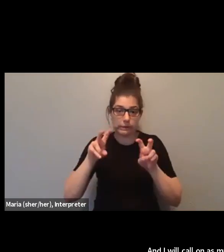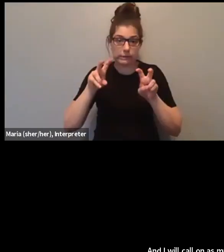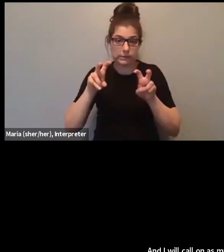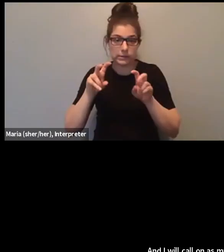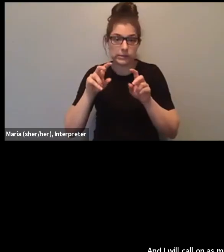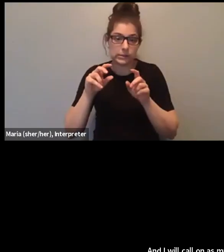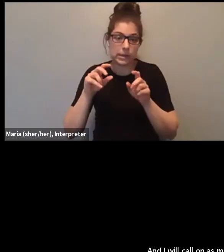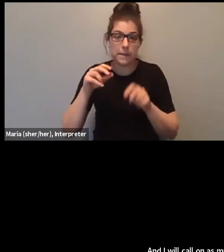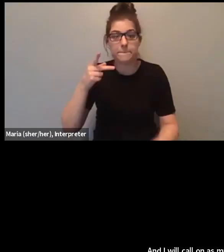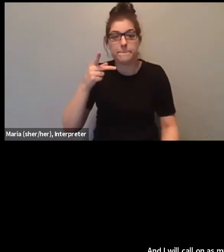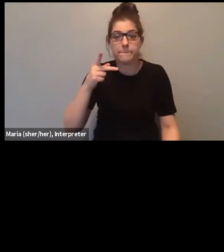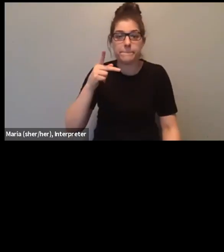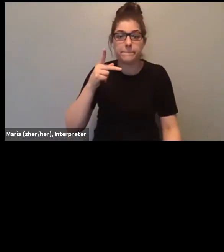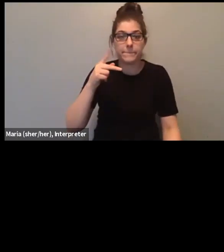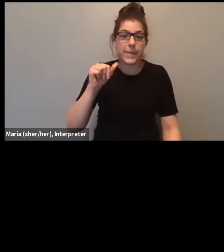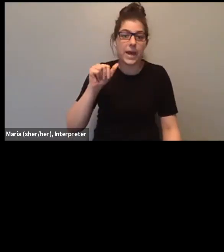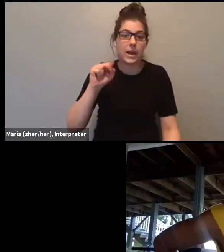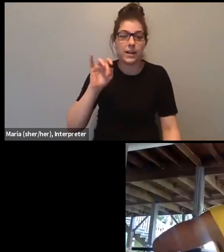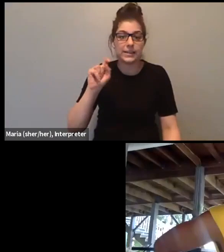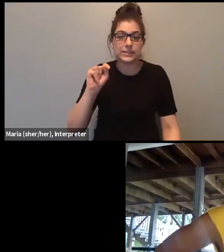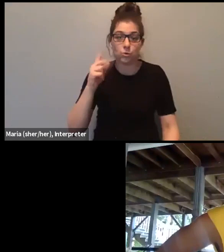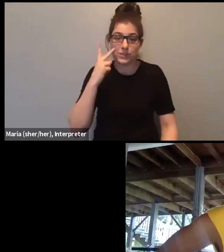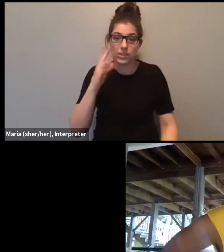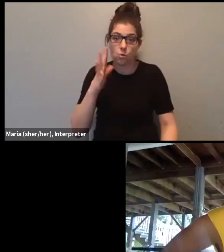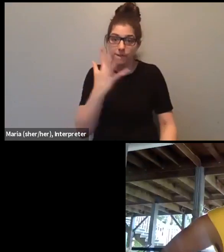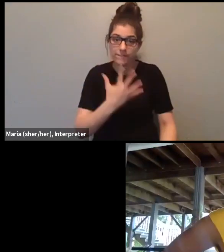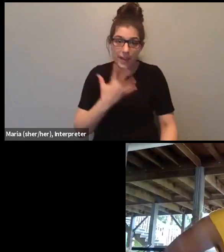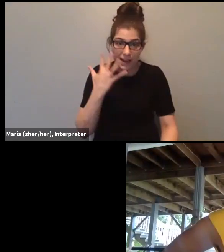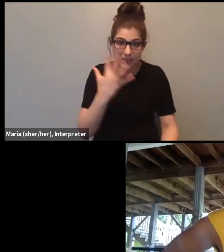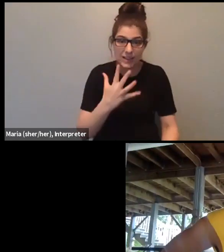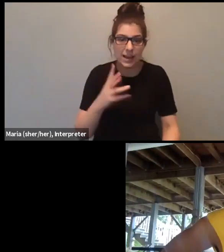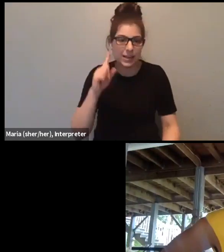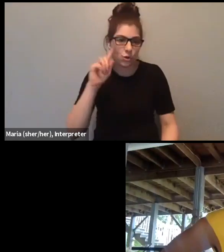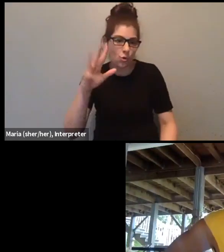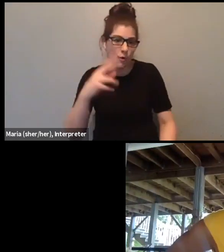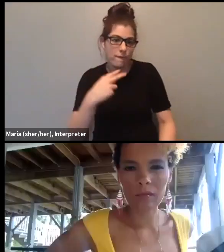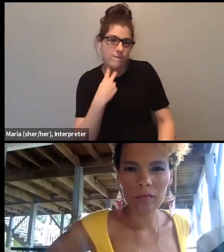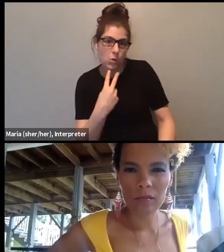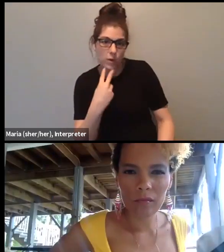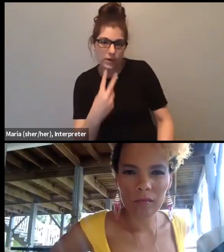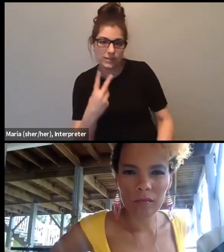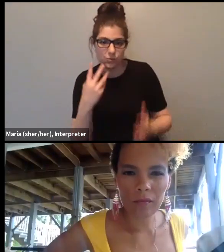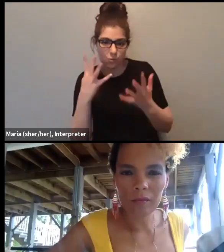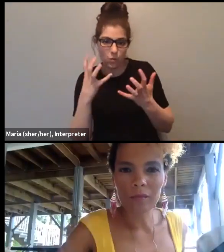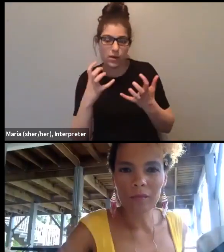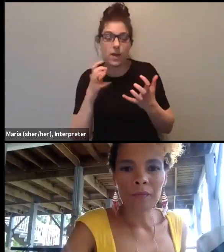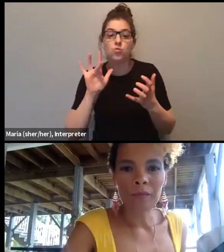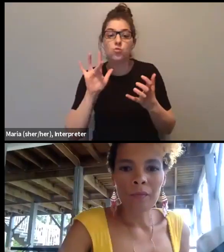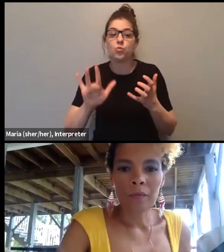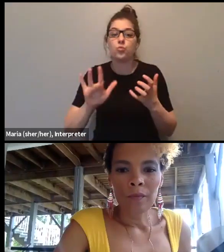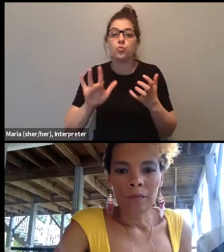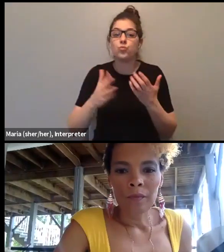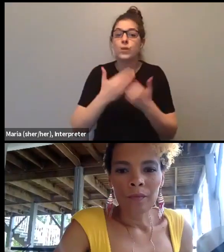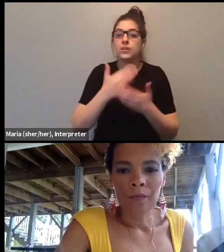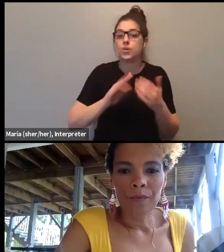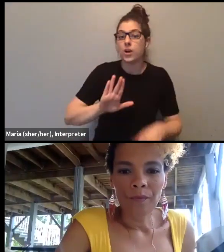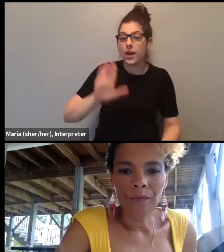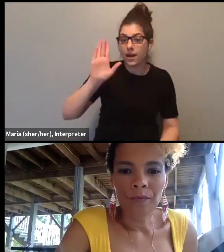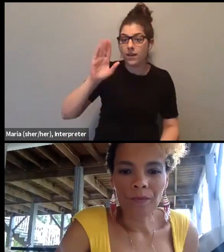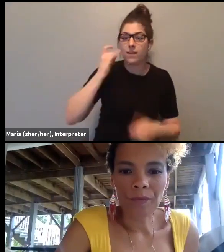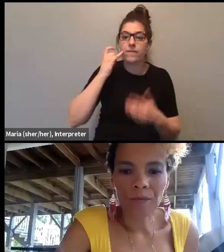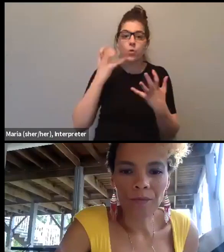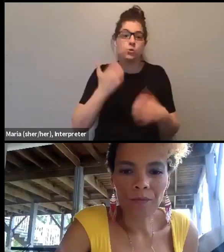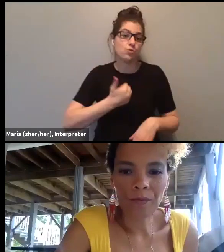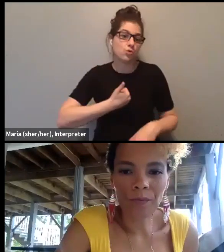as possible so that we can see your face and hear your voice. And raise your hand if you'd like to share something with the rest of